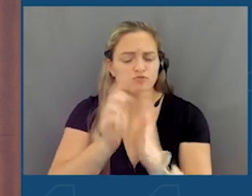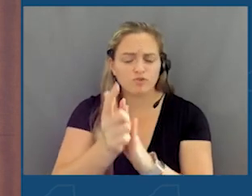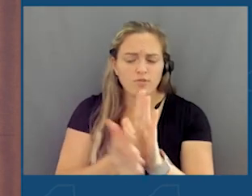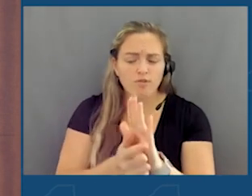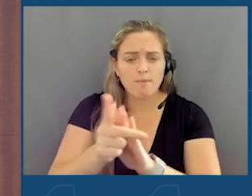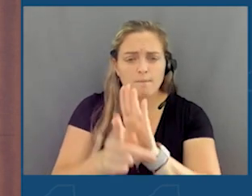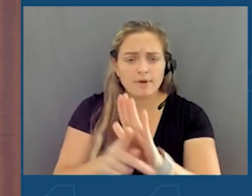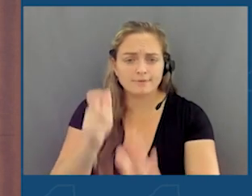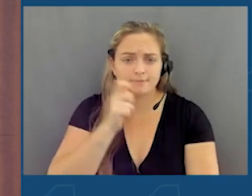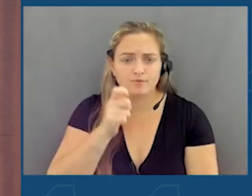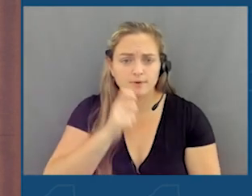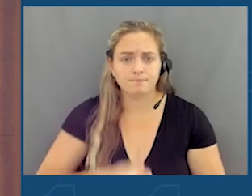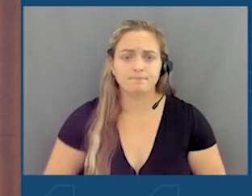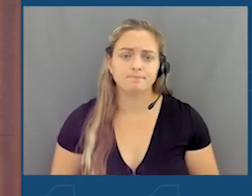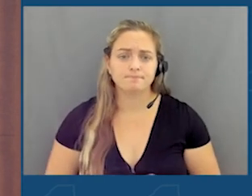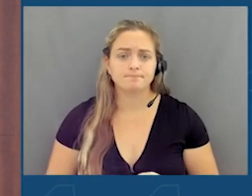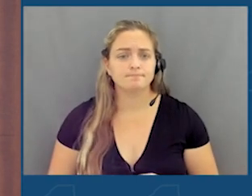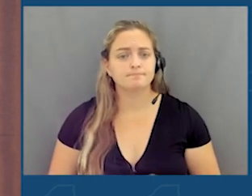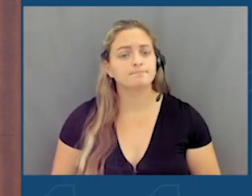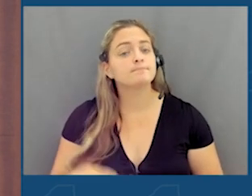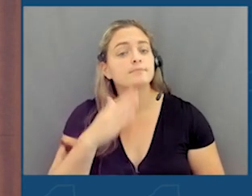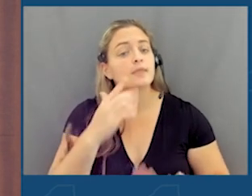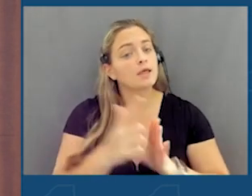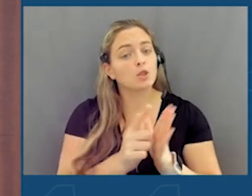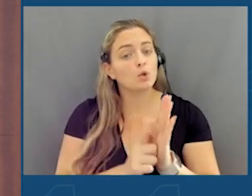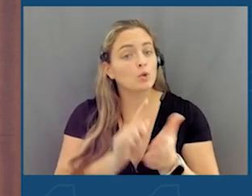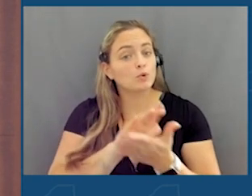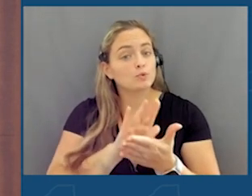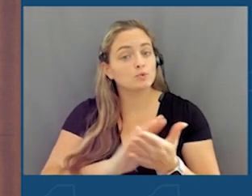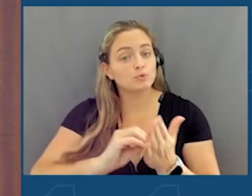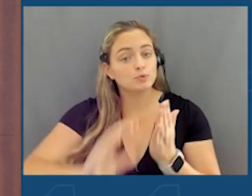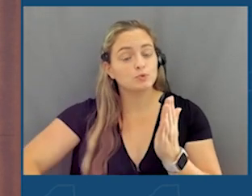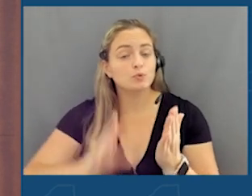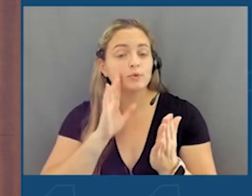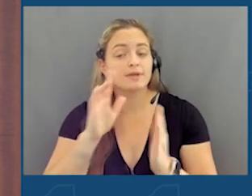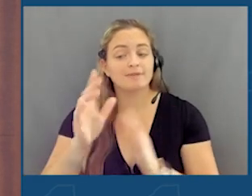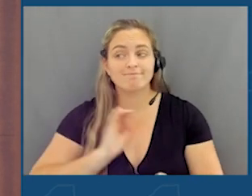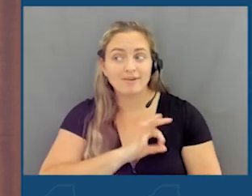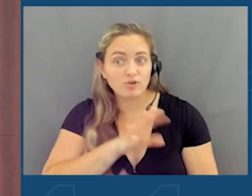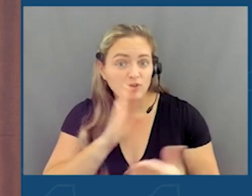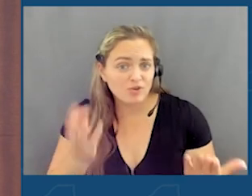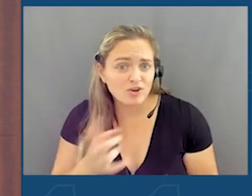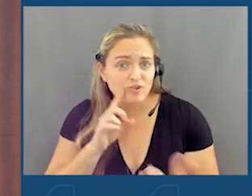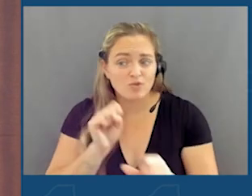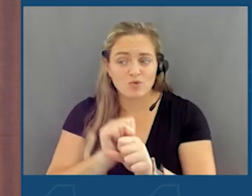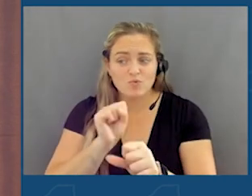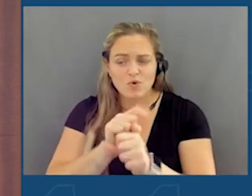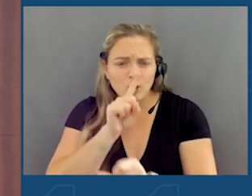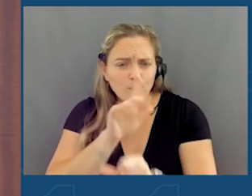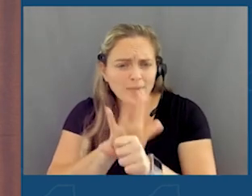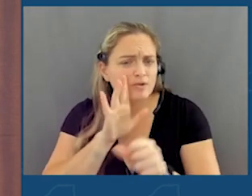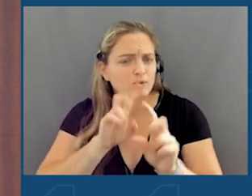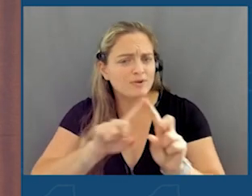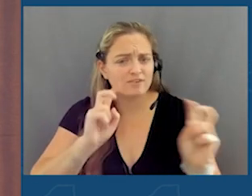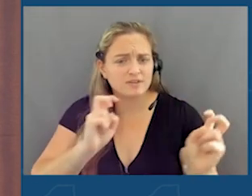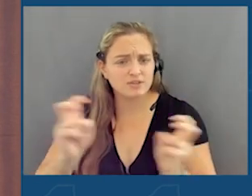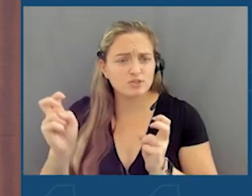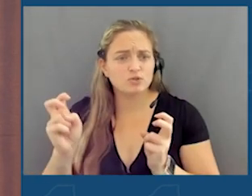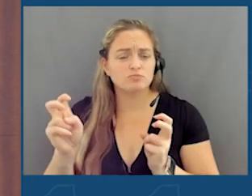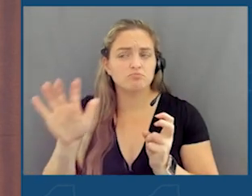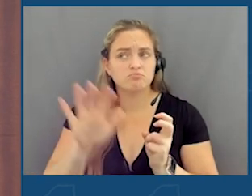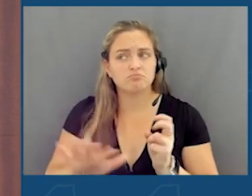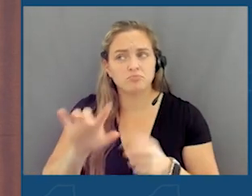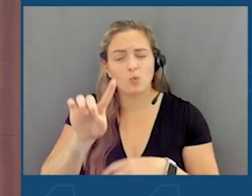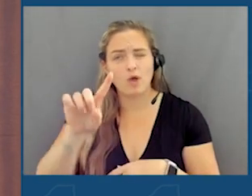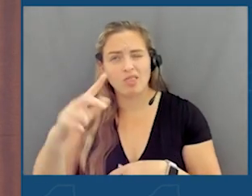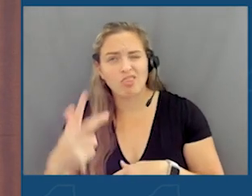day. I want to thank the law school students and faculty present today for their work and commitment to these issues. Roughly 1/3